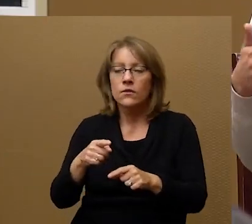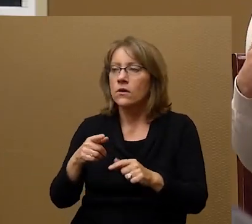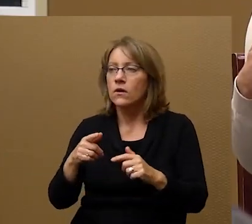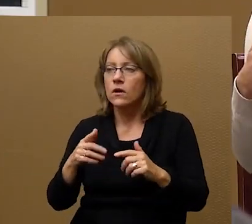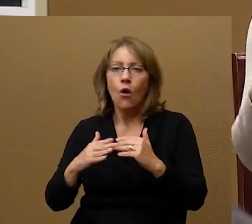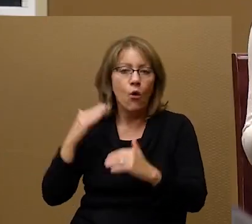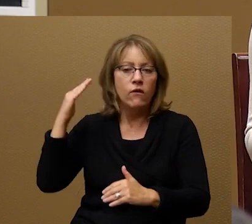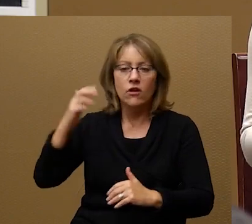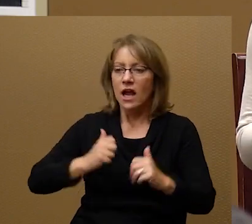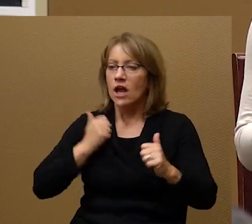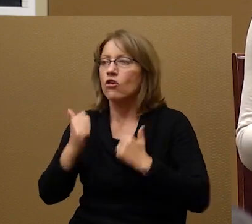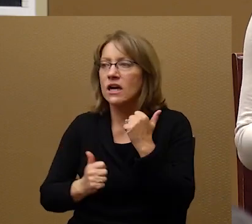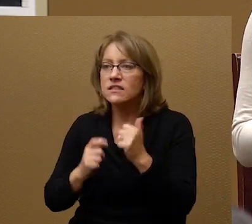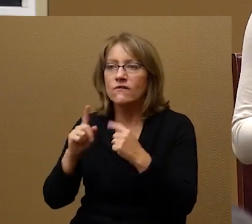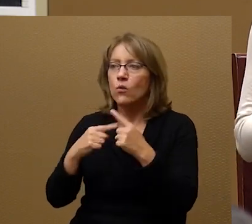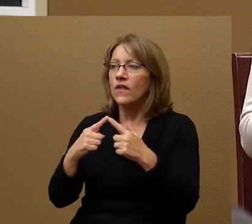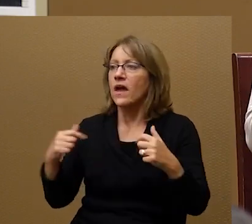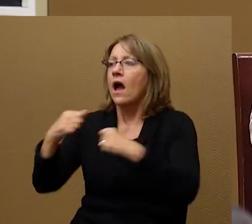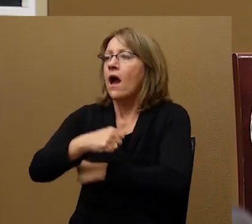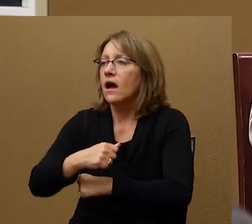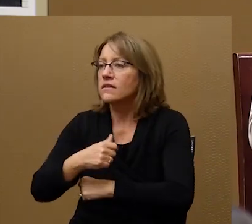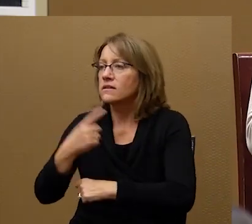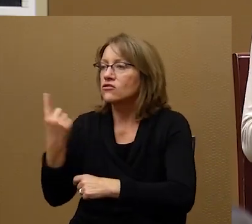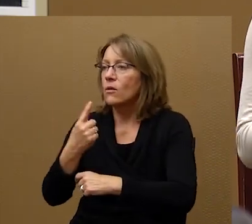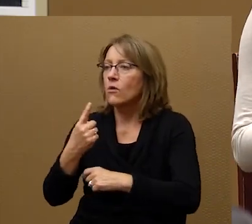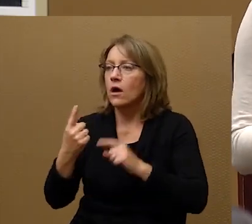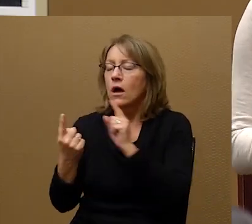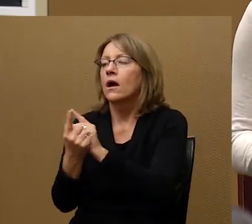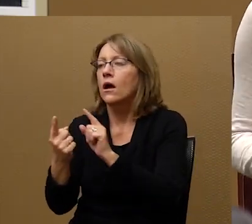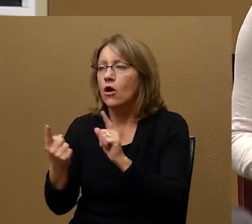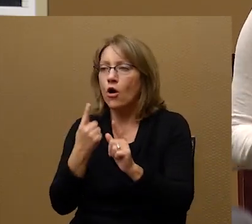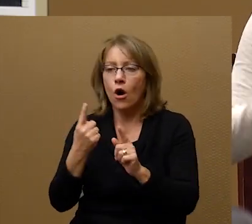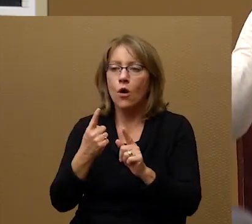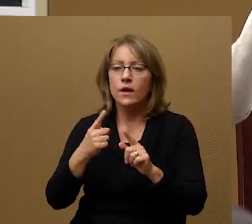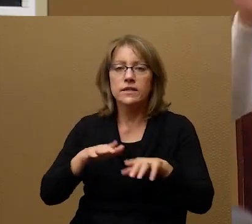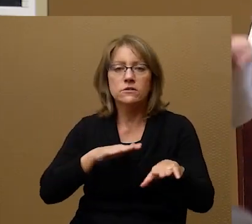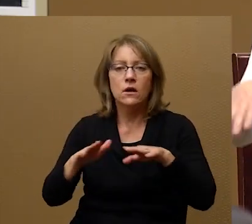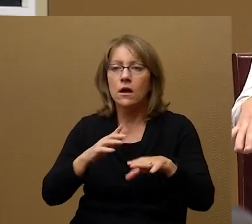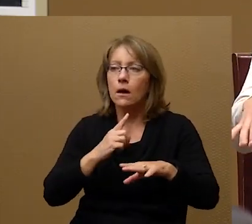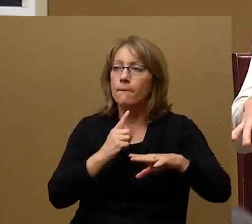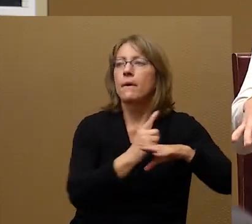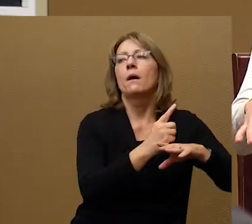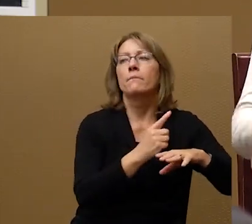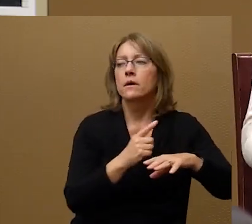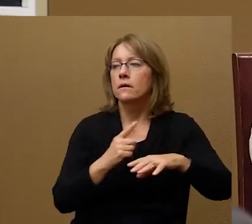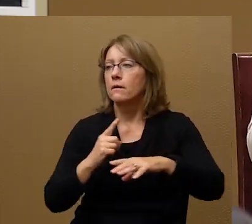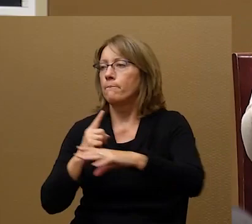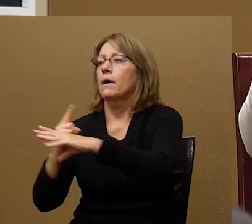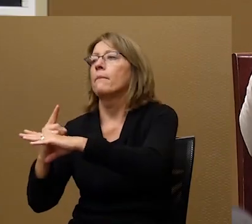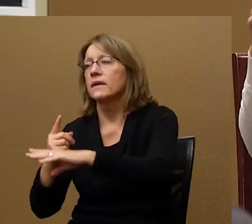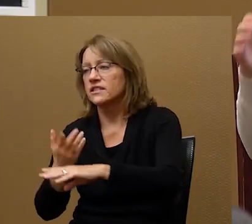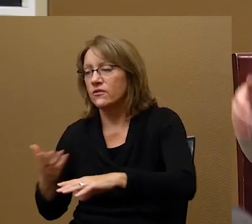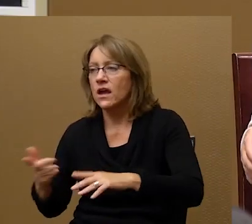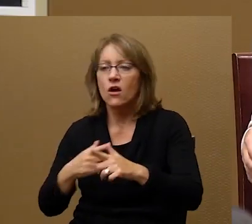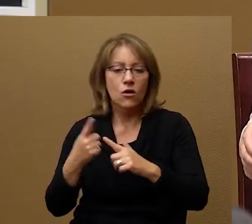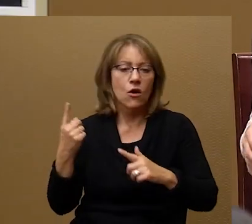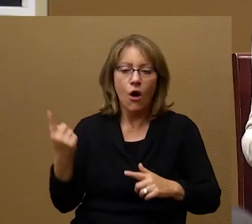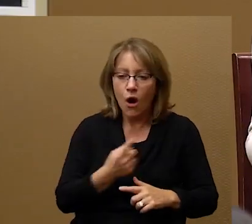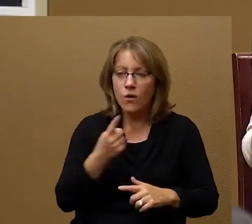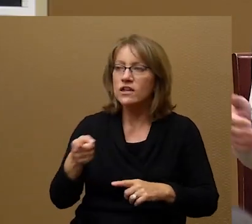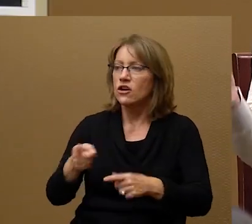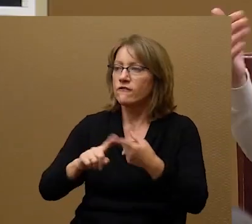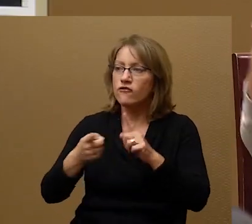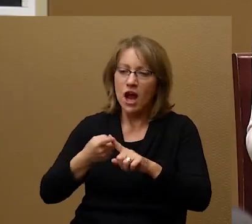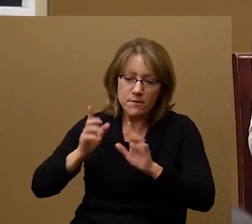overly aggressive when they hug someone, or they're always bumping into things, or they're always pushing a friend. That's not necessarily